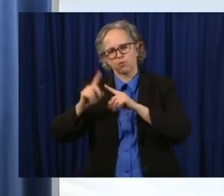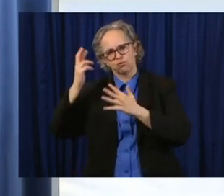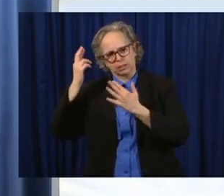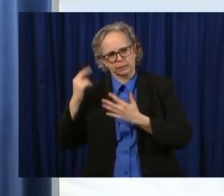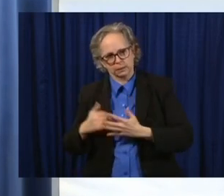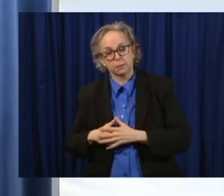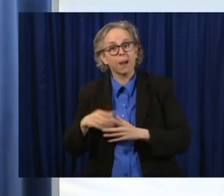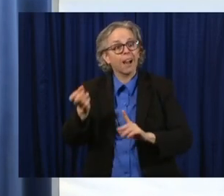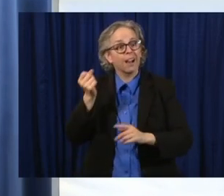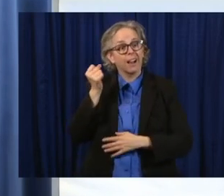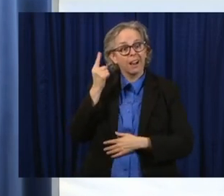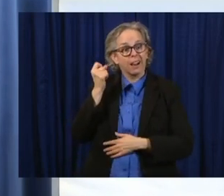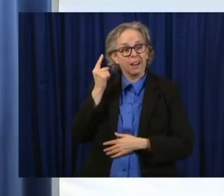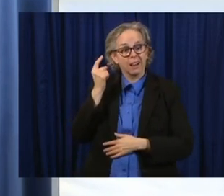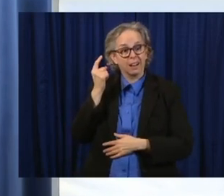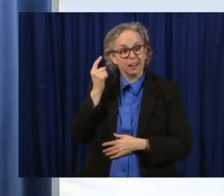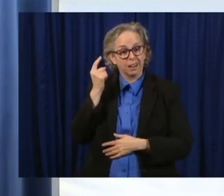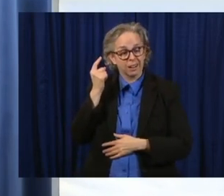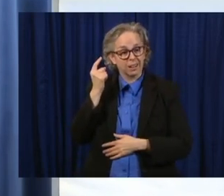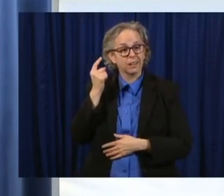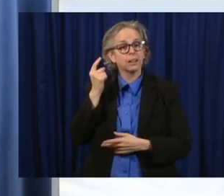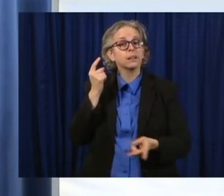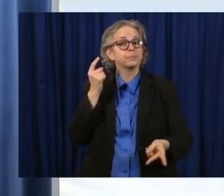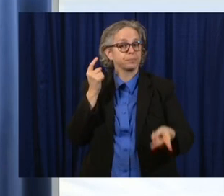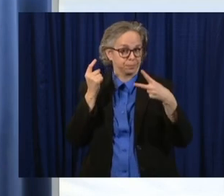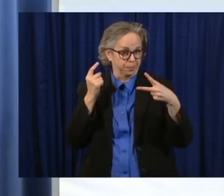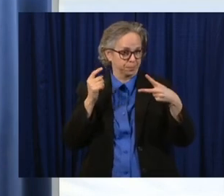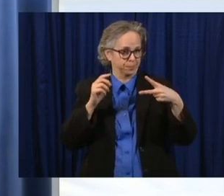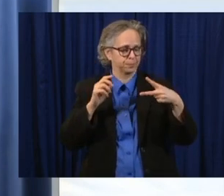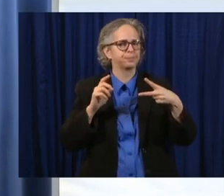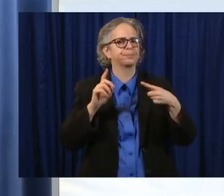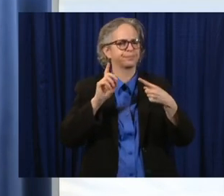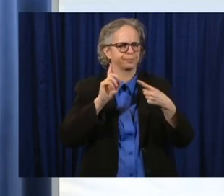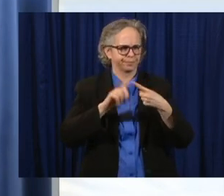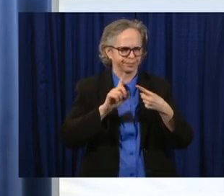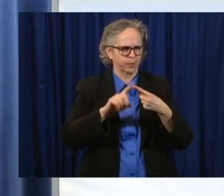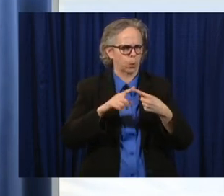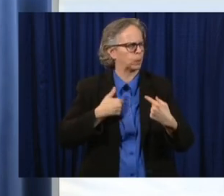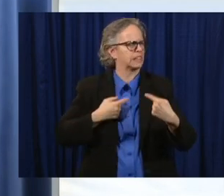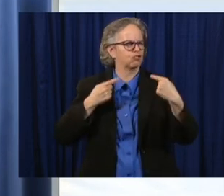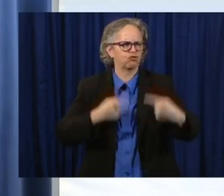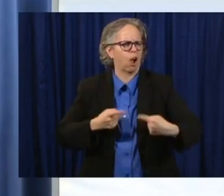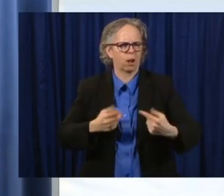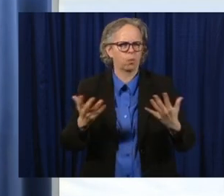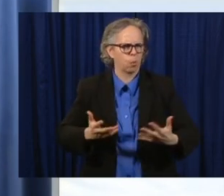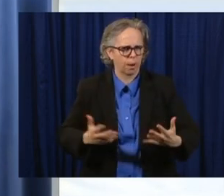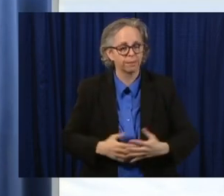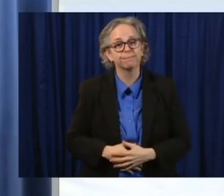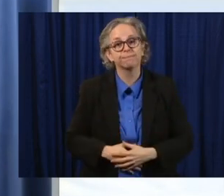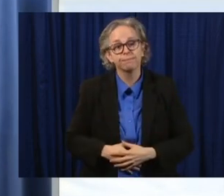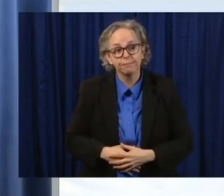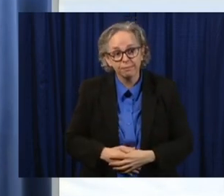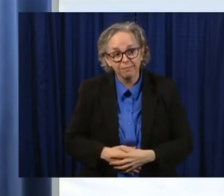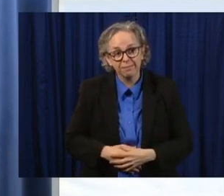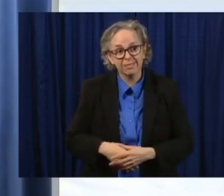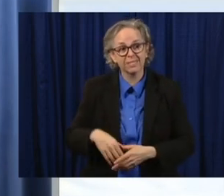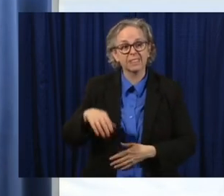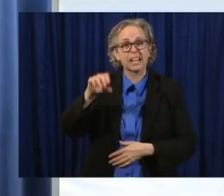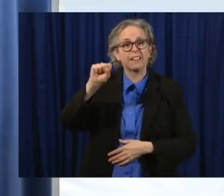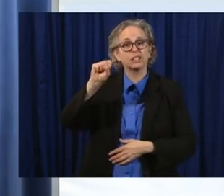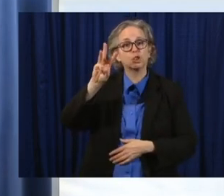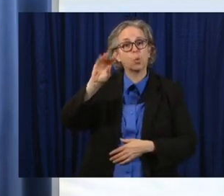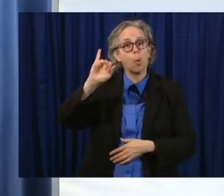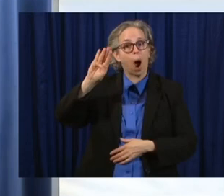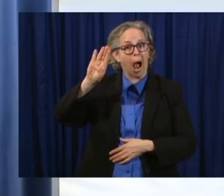those are the following. One is not having enough swabs, so when the test